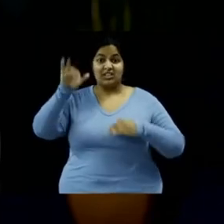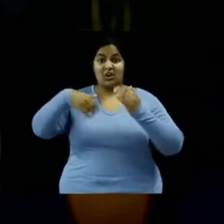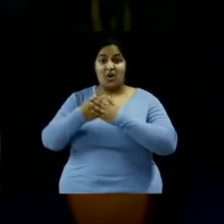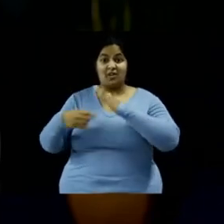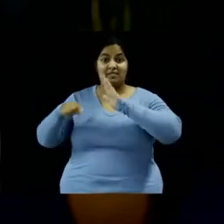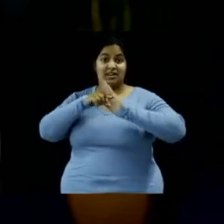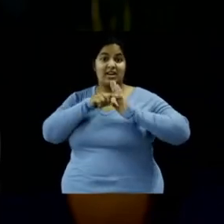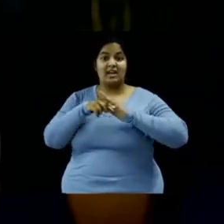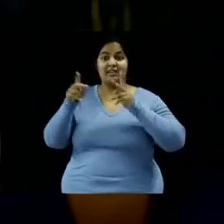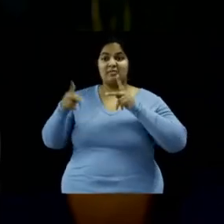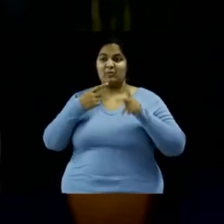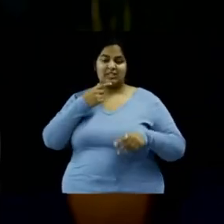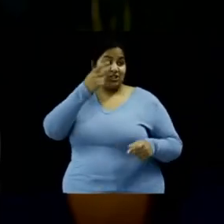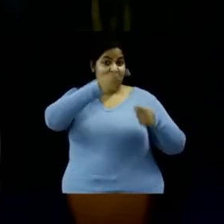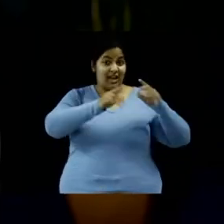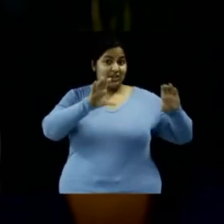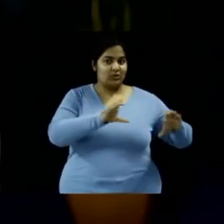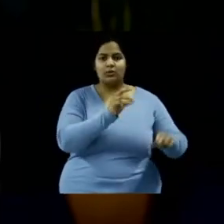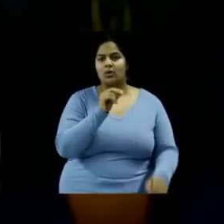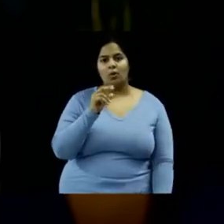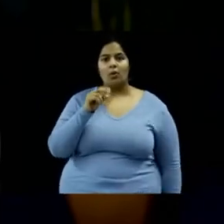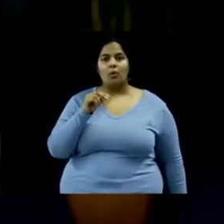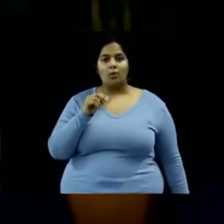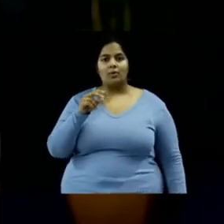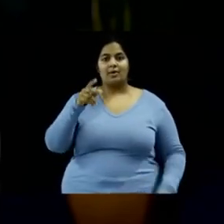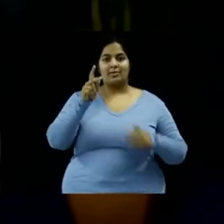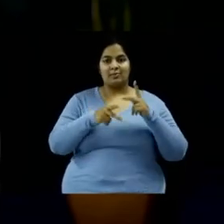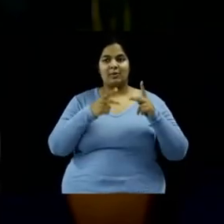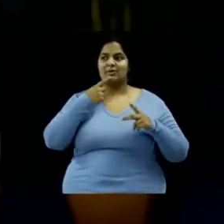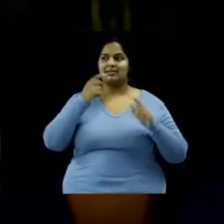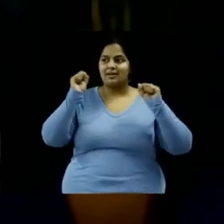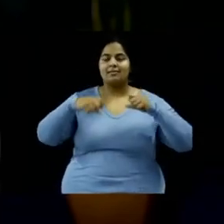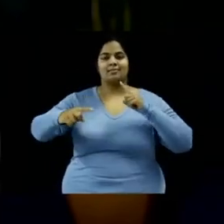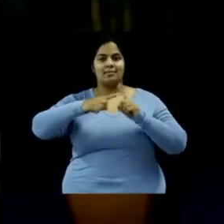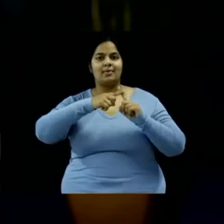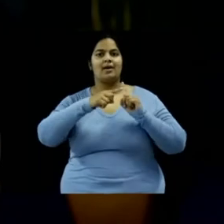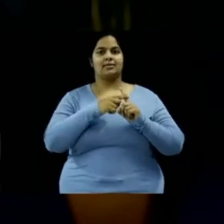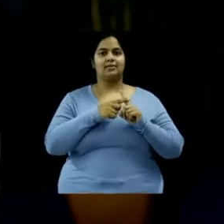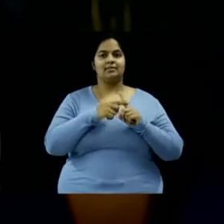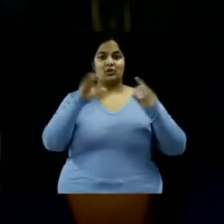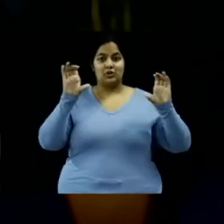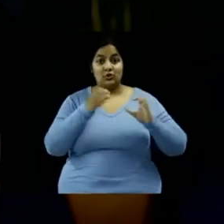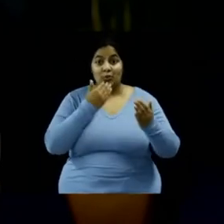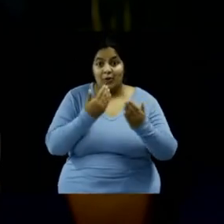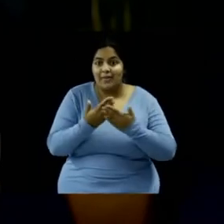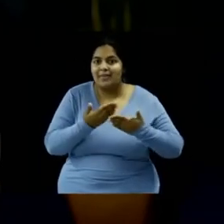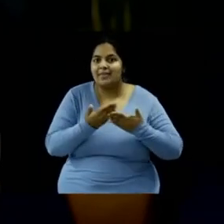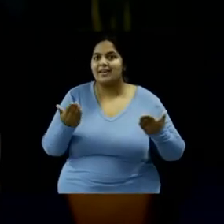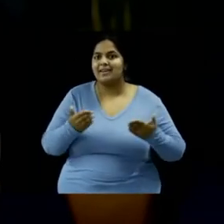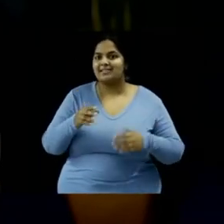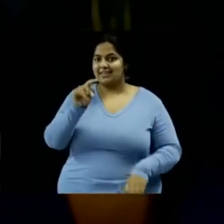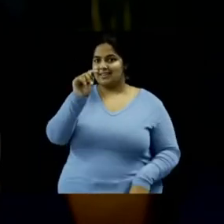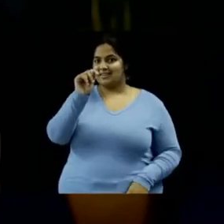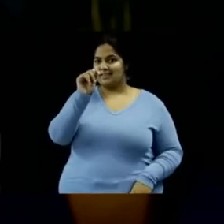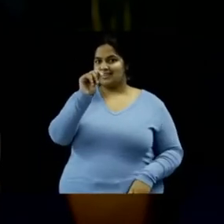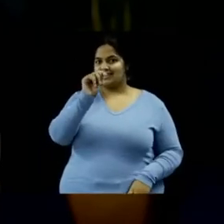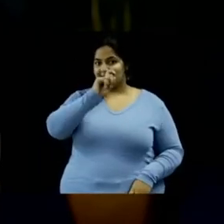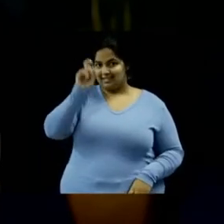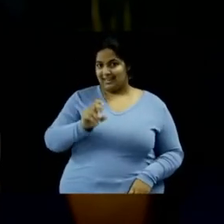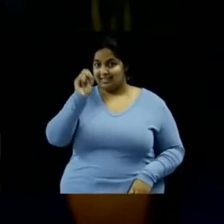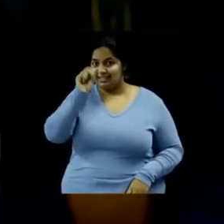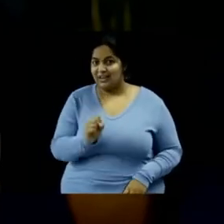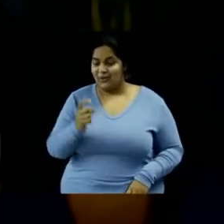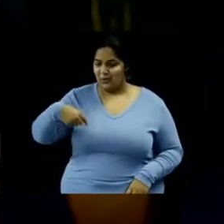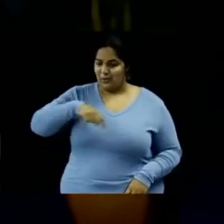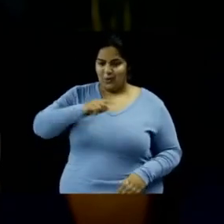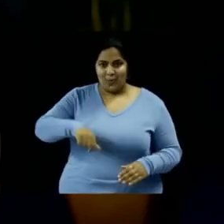to the naysayers. Yaysayers get things done. Be a yaysayer. Do great things. Texas Southern is proud of